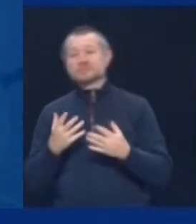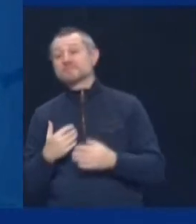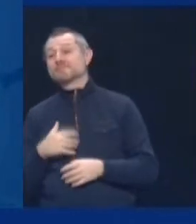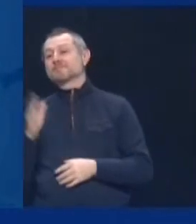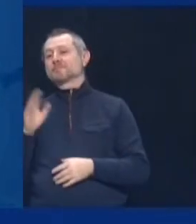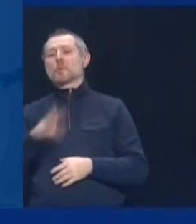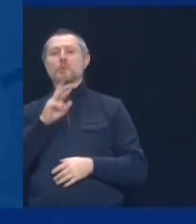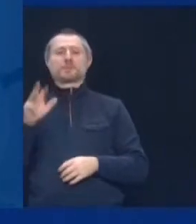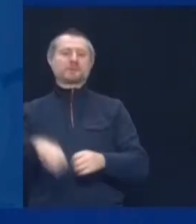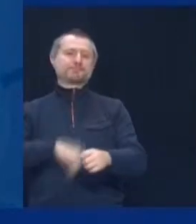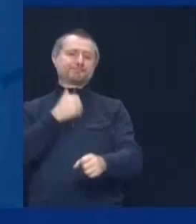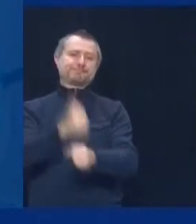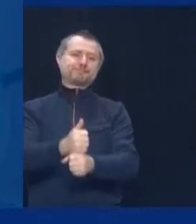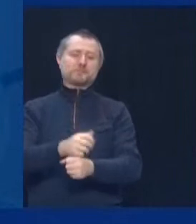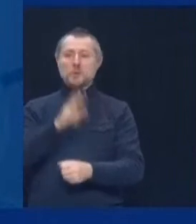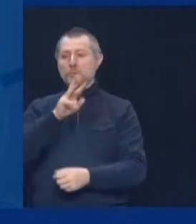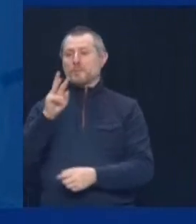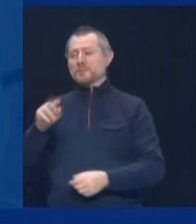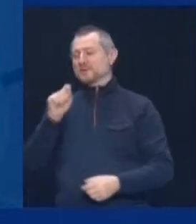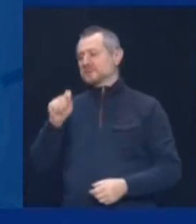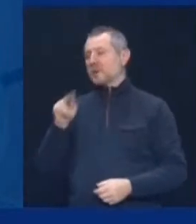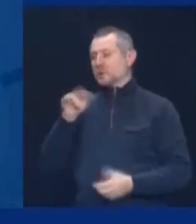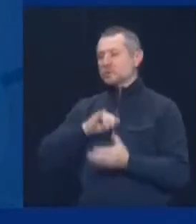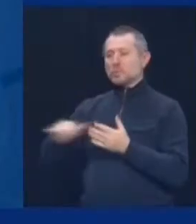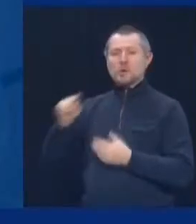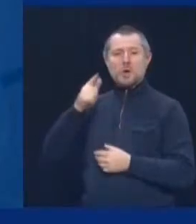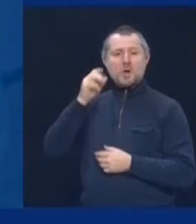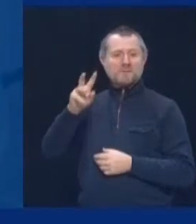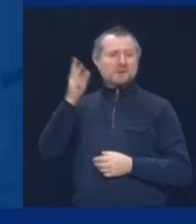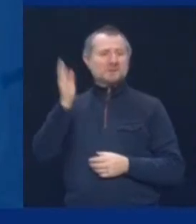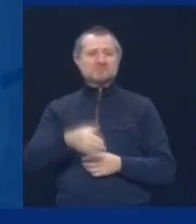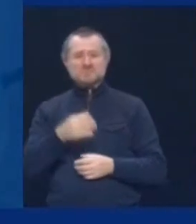you can go to that has all the information, Vaccinate New York.